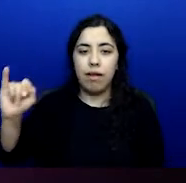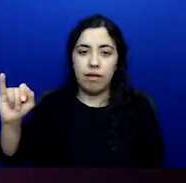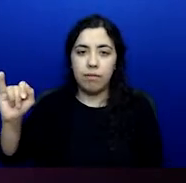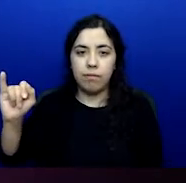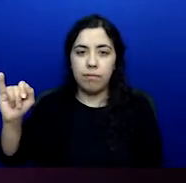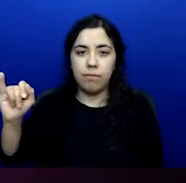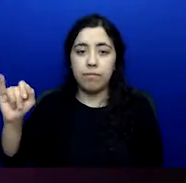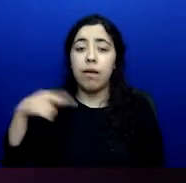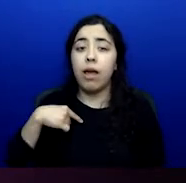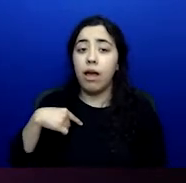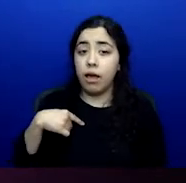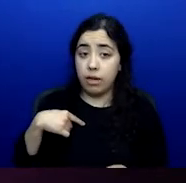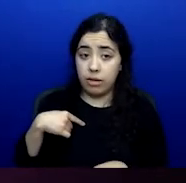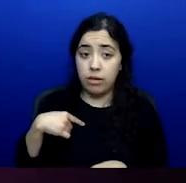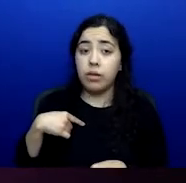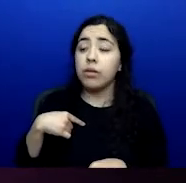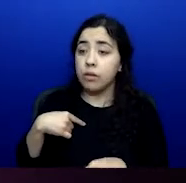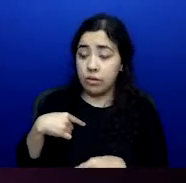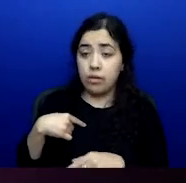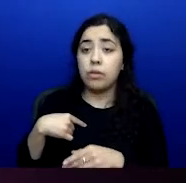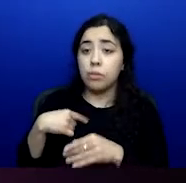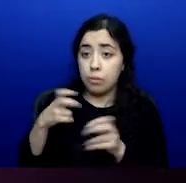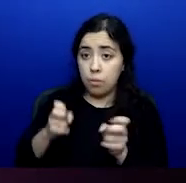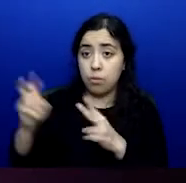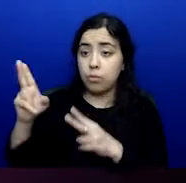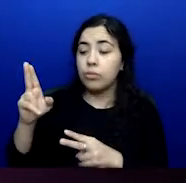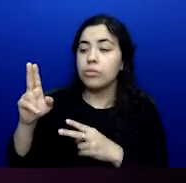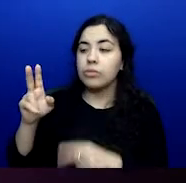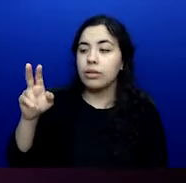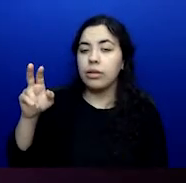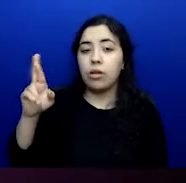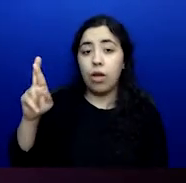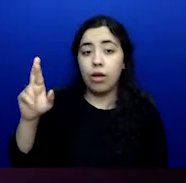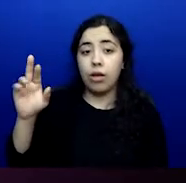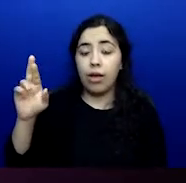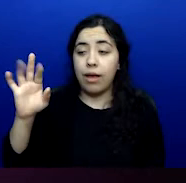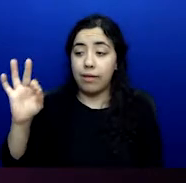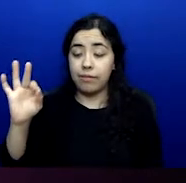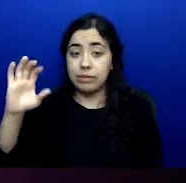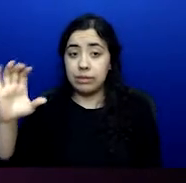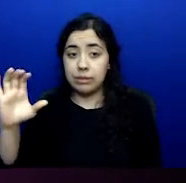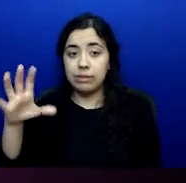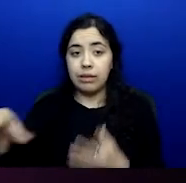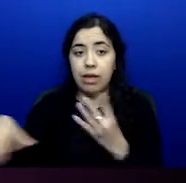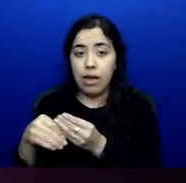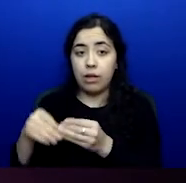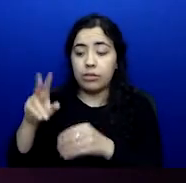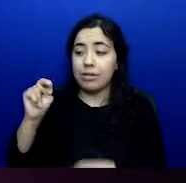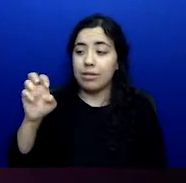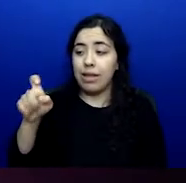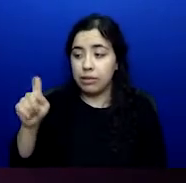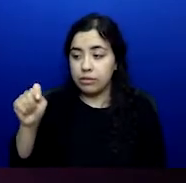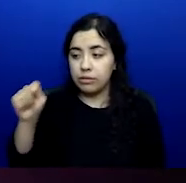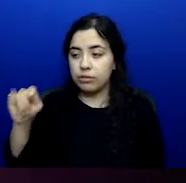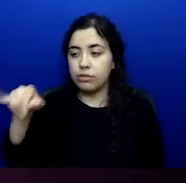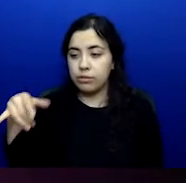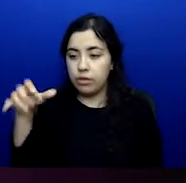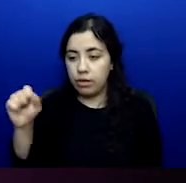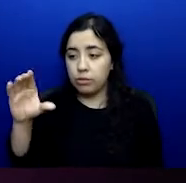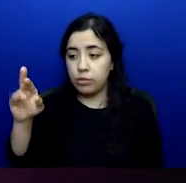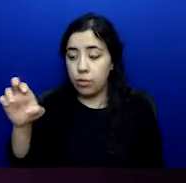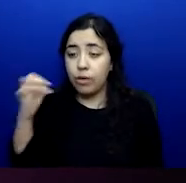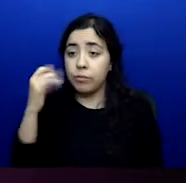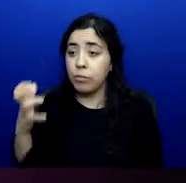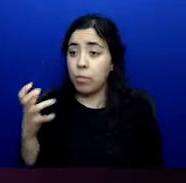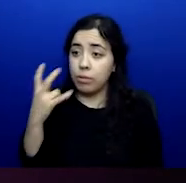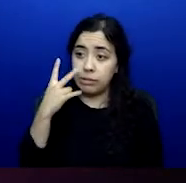RFC to add this to Next.js core. If you would like to see this, please talk to the Vercel DevRel team here this weekend,